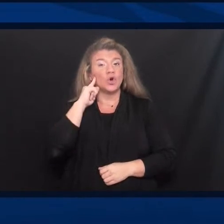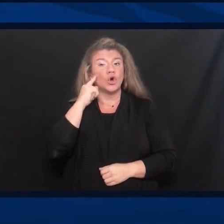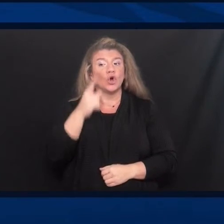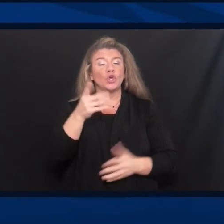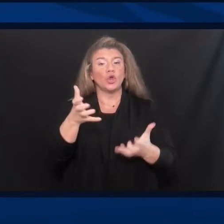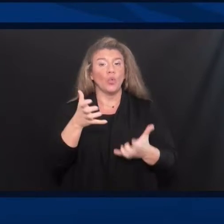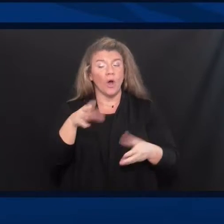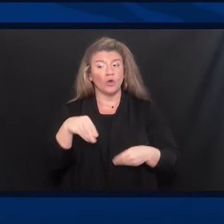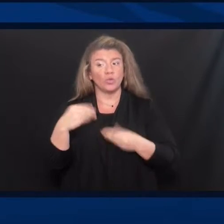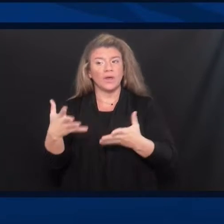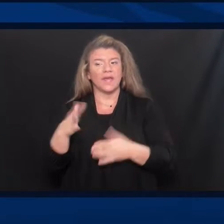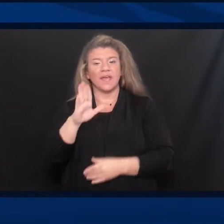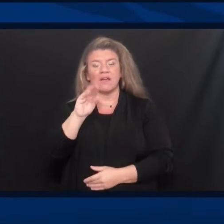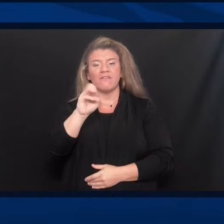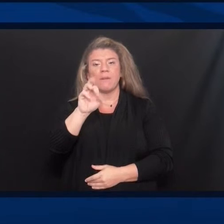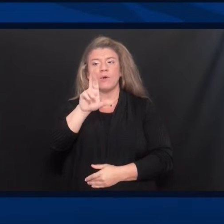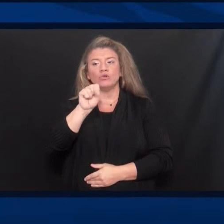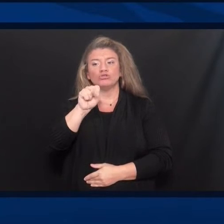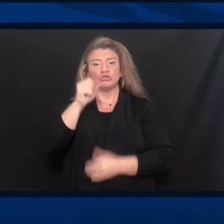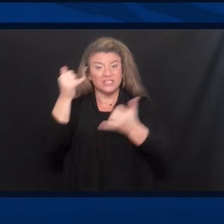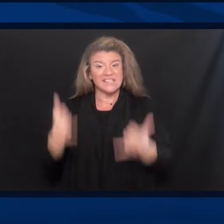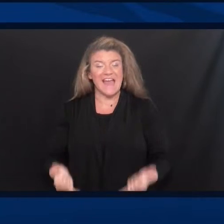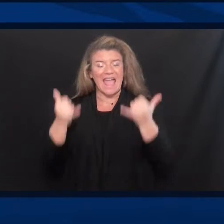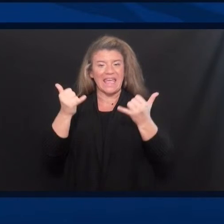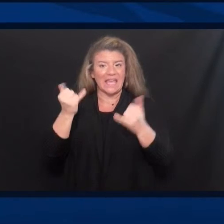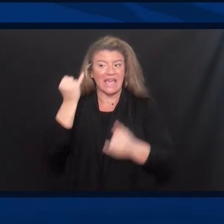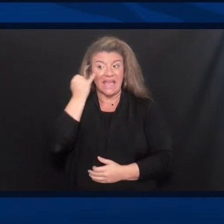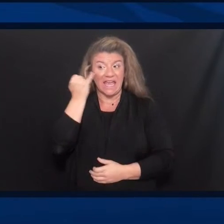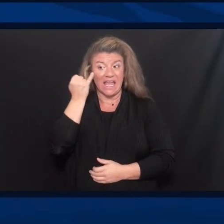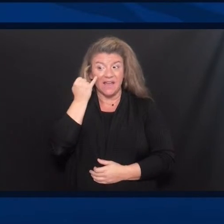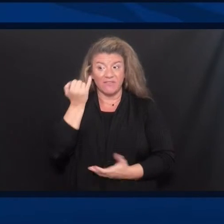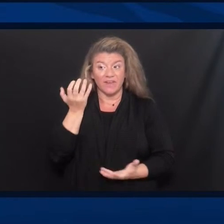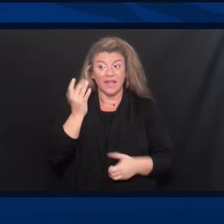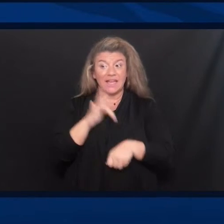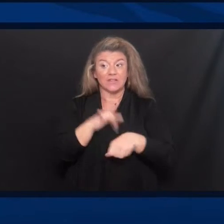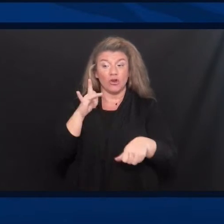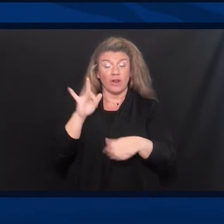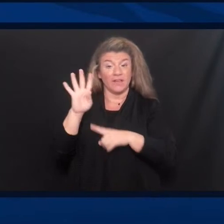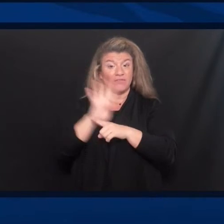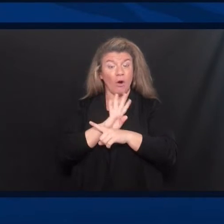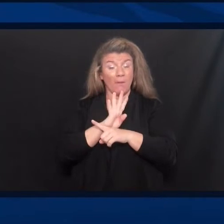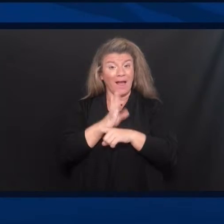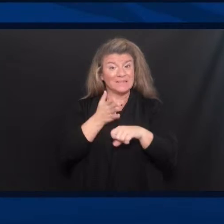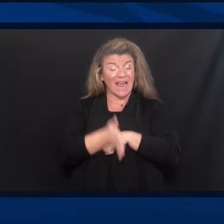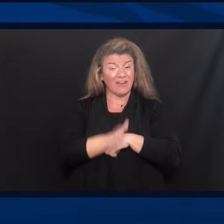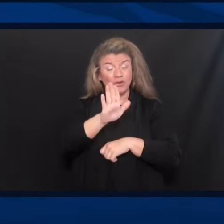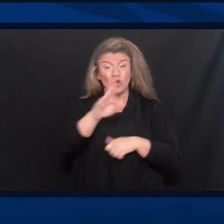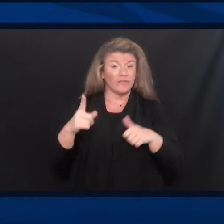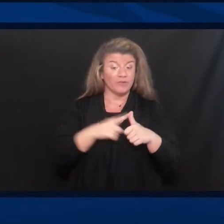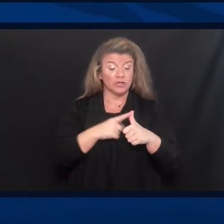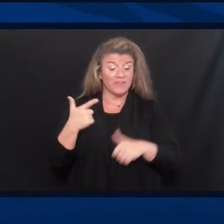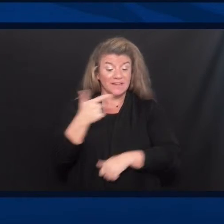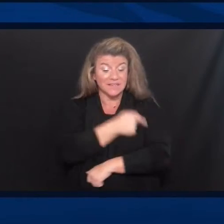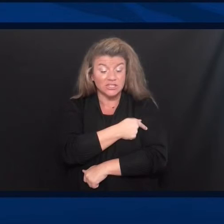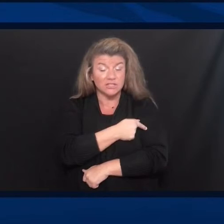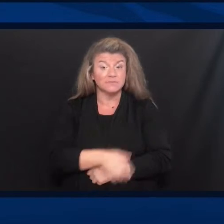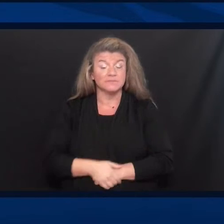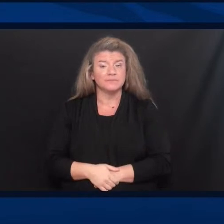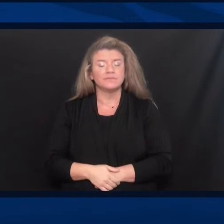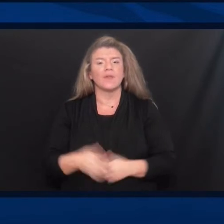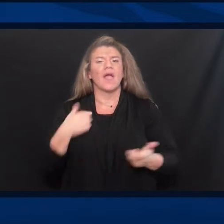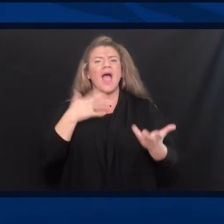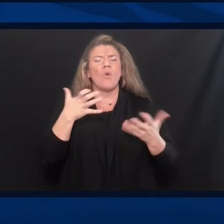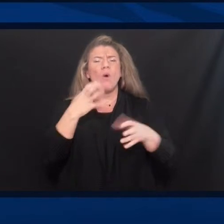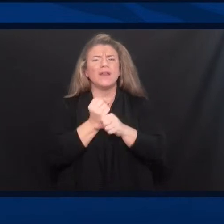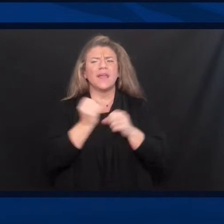give boosters like today, if maybe as early as 4 months after your first vaccination. I'd like to